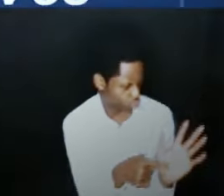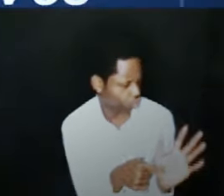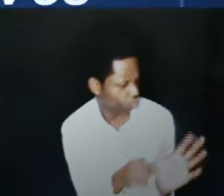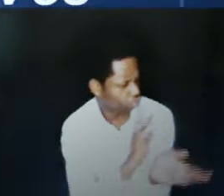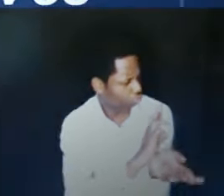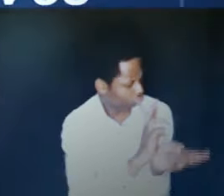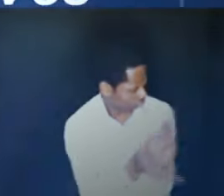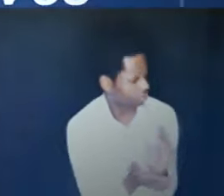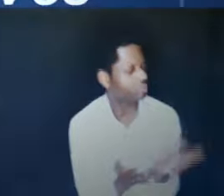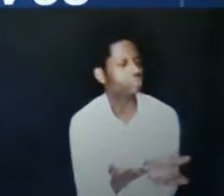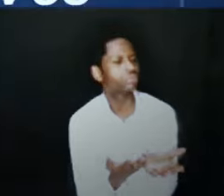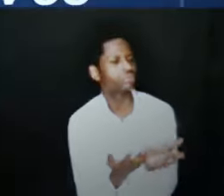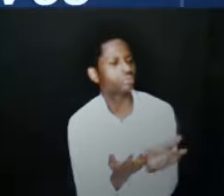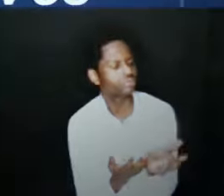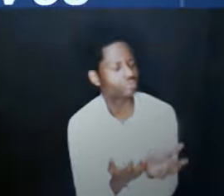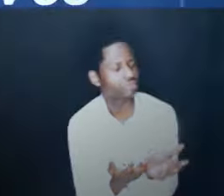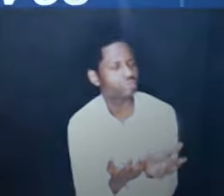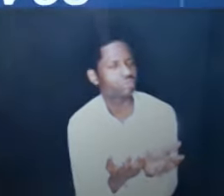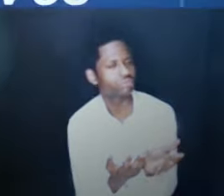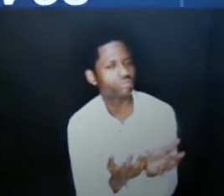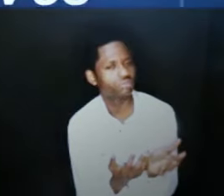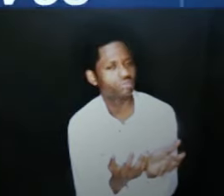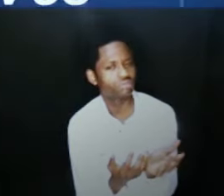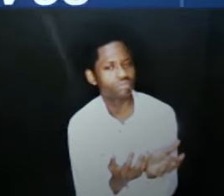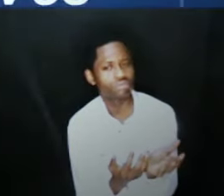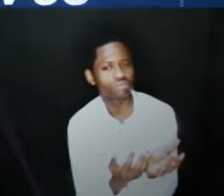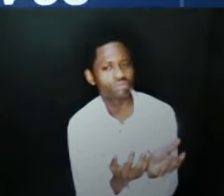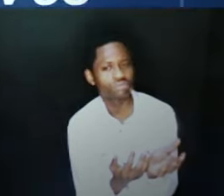his affections.